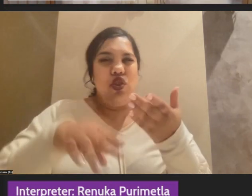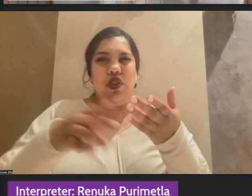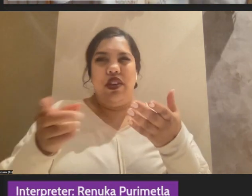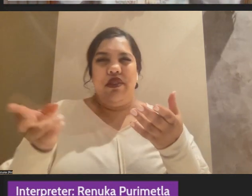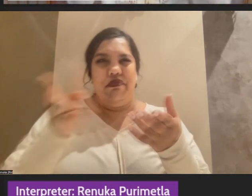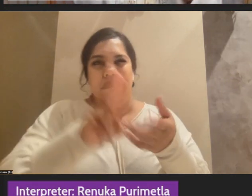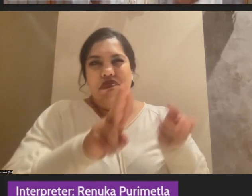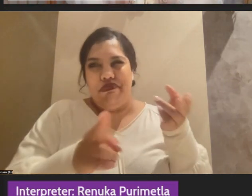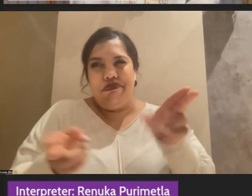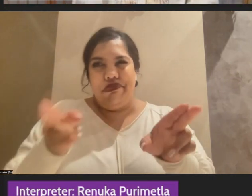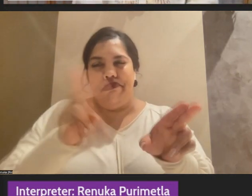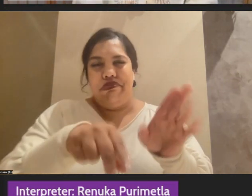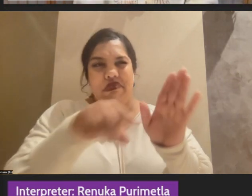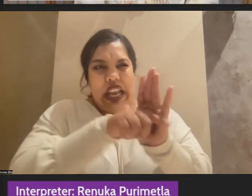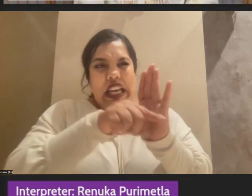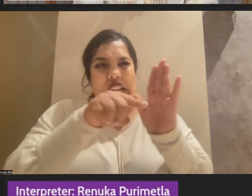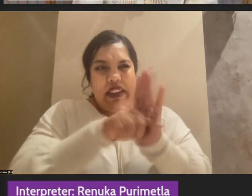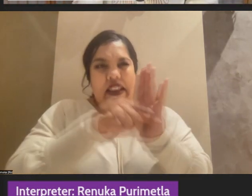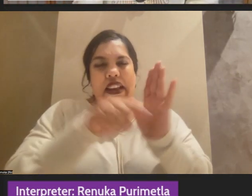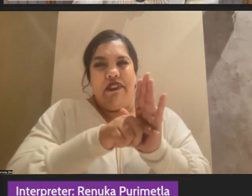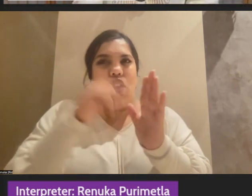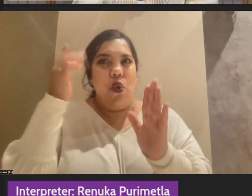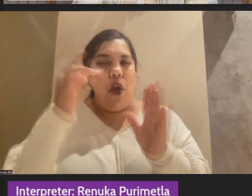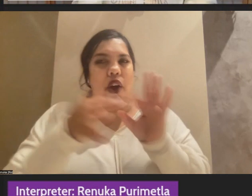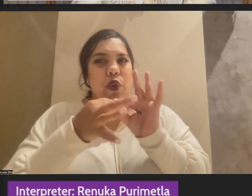based upon the system that we're operating in.